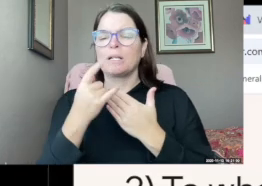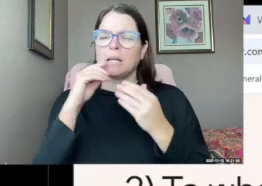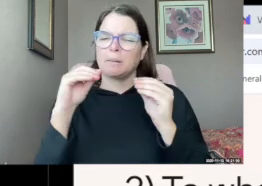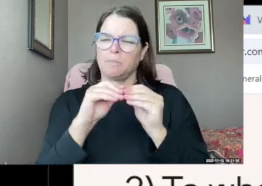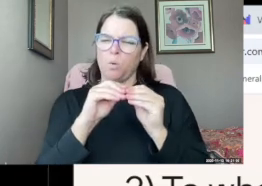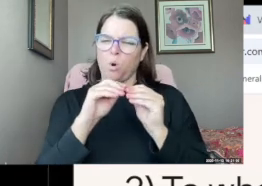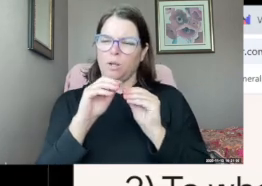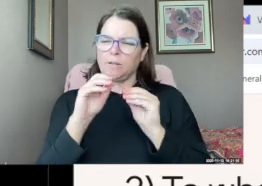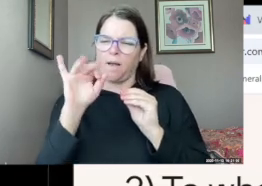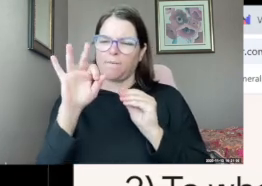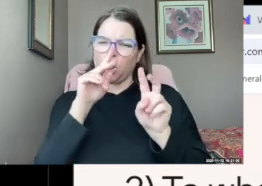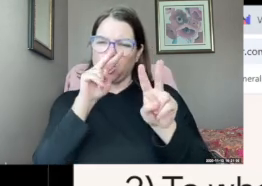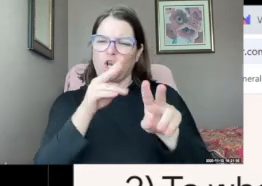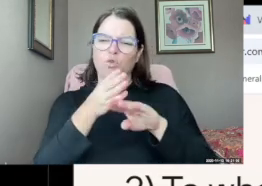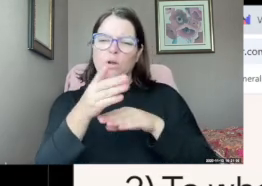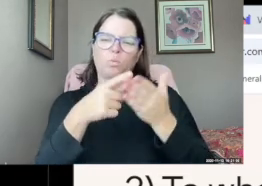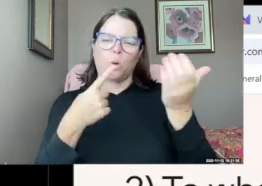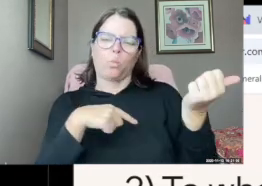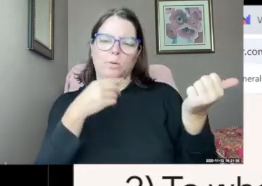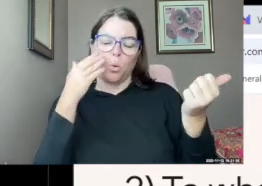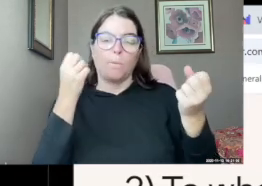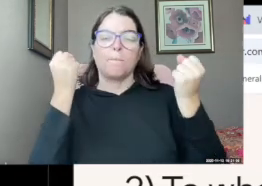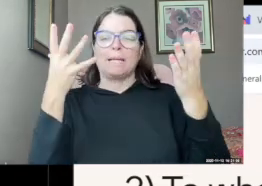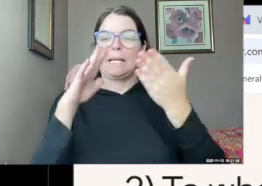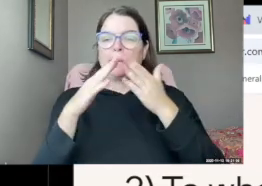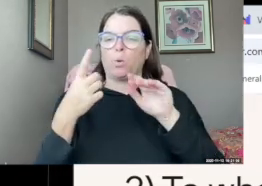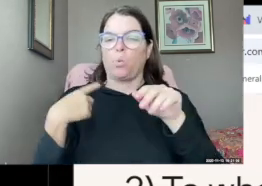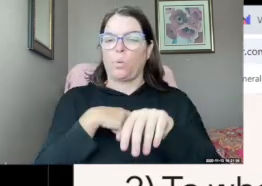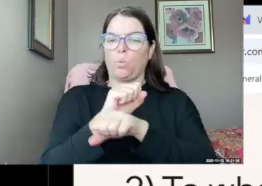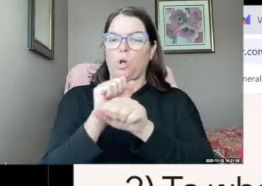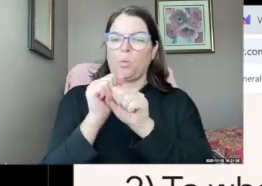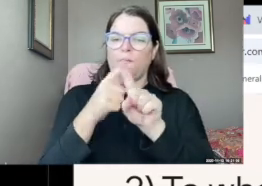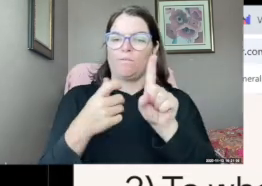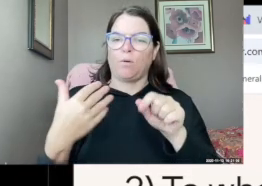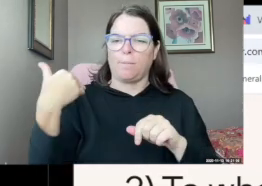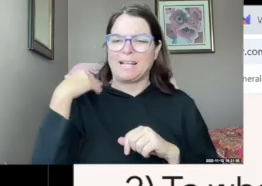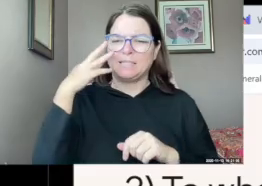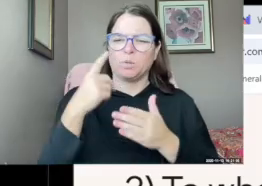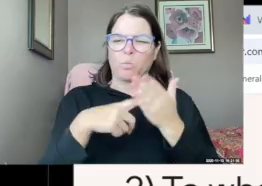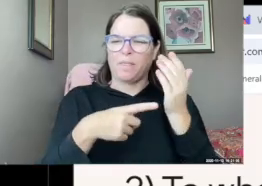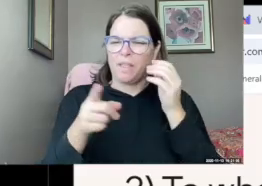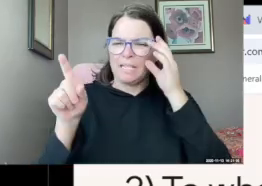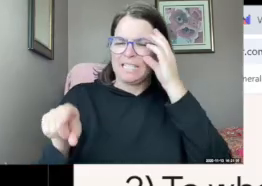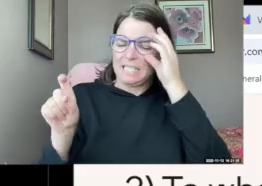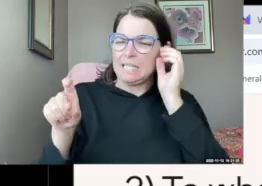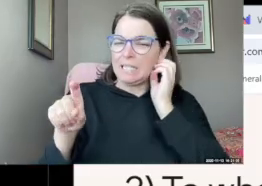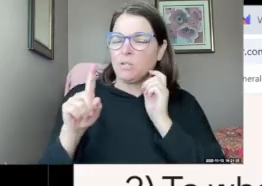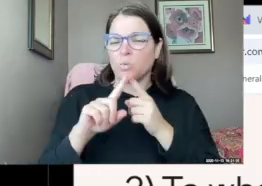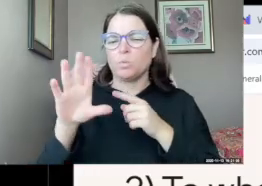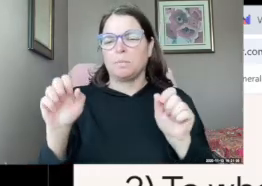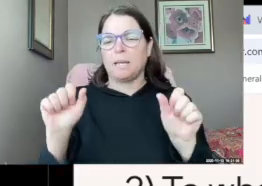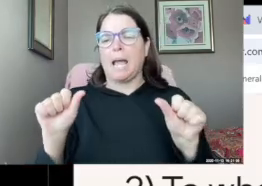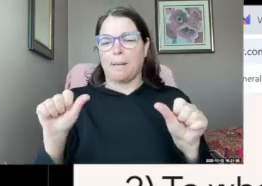mobility projects, it really is kind of a look across what we know a lot of the communities we've been working with from our past experience